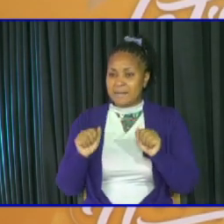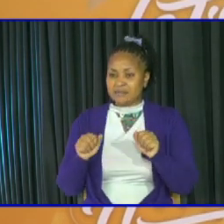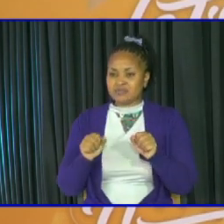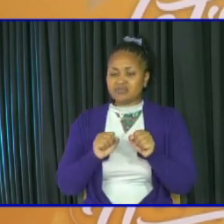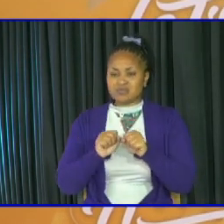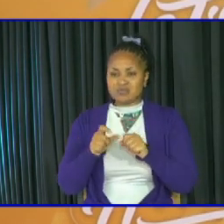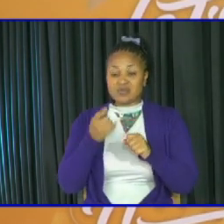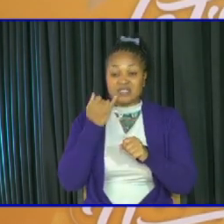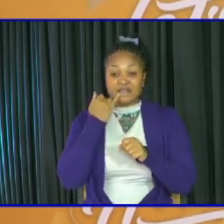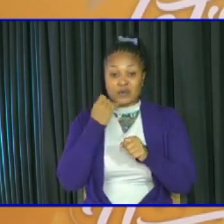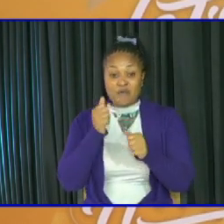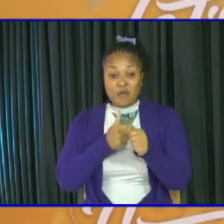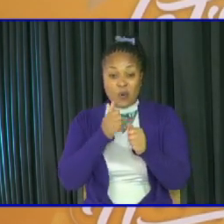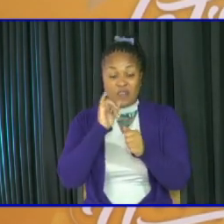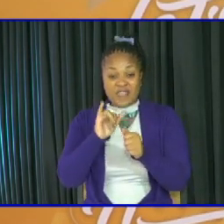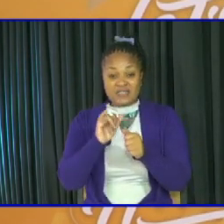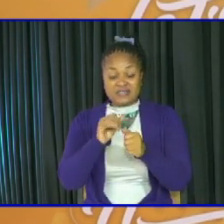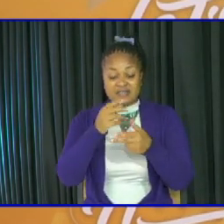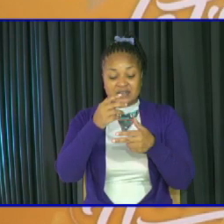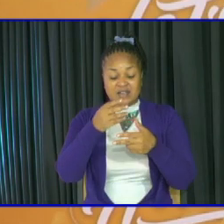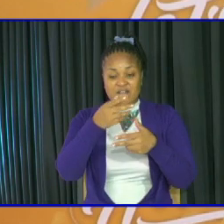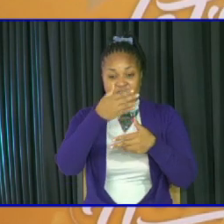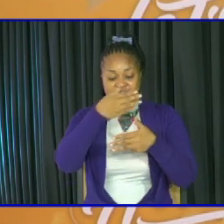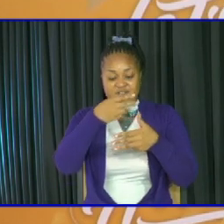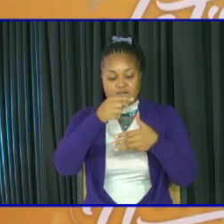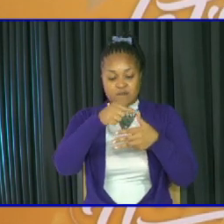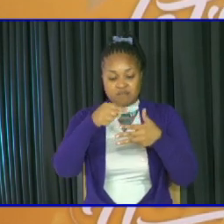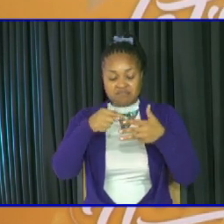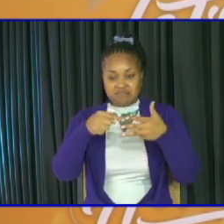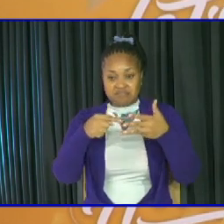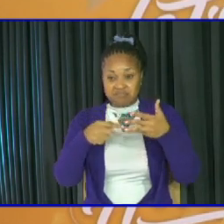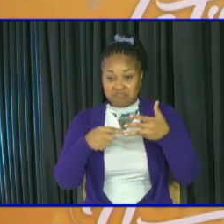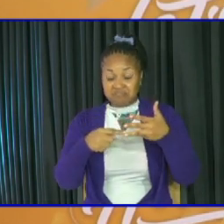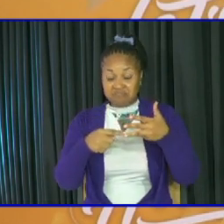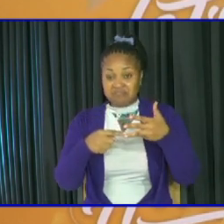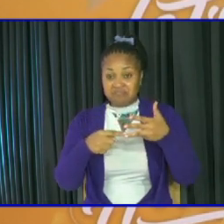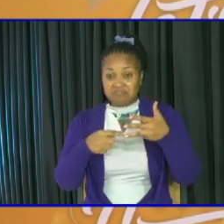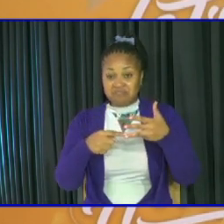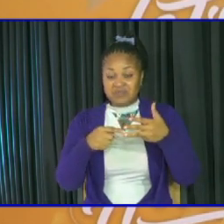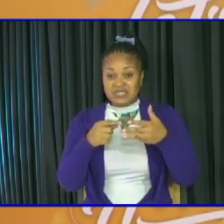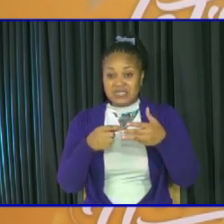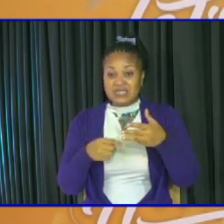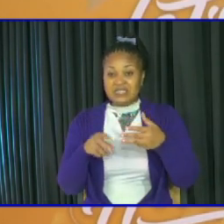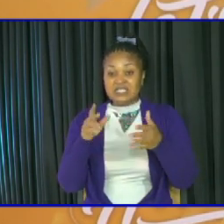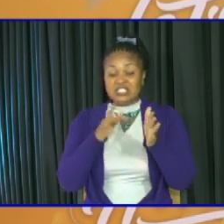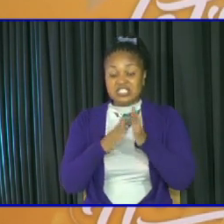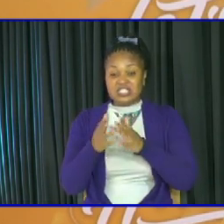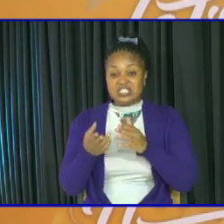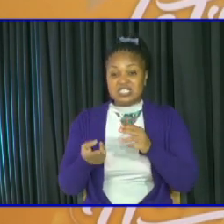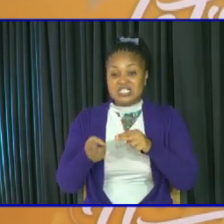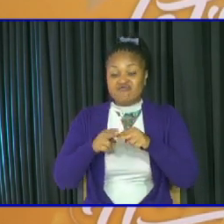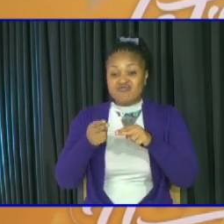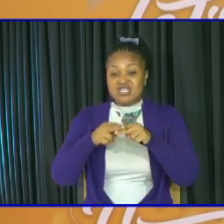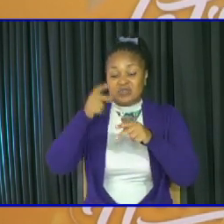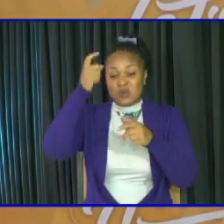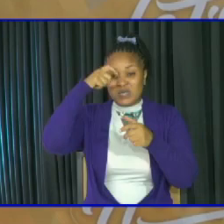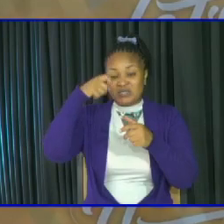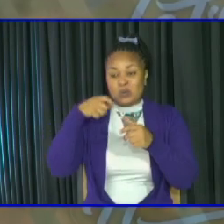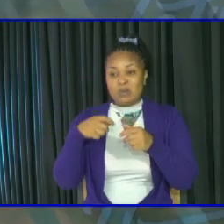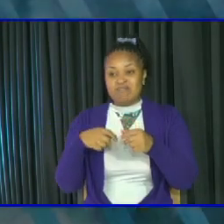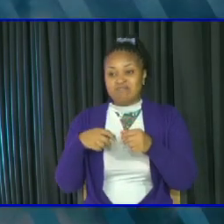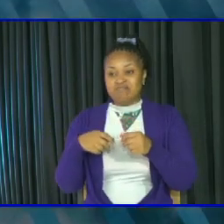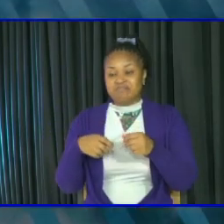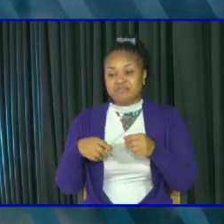2 verse 52. Jesus, the Bible says, increased in wisdom, in stature, in